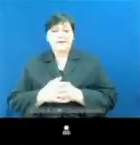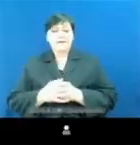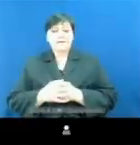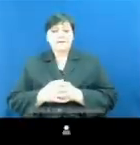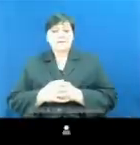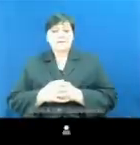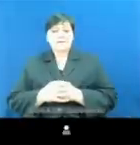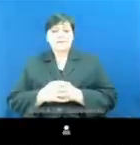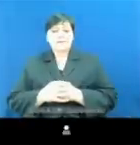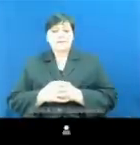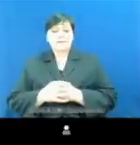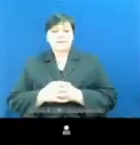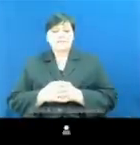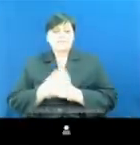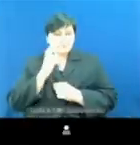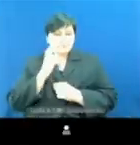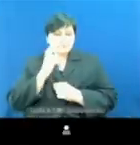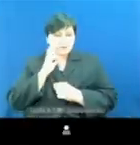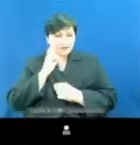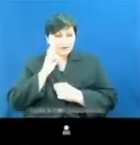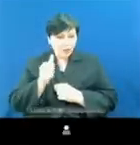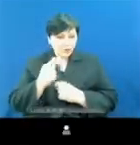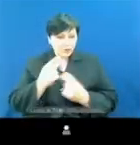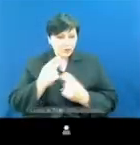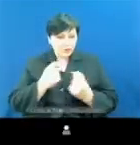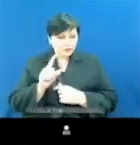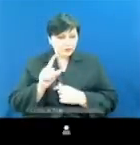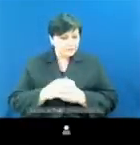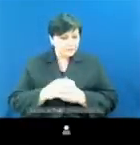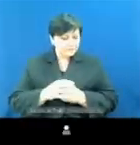I need to look at your question one more time.